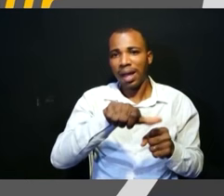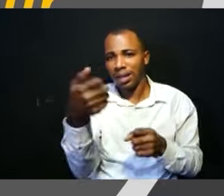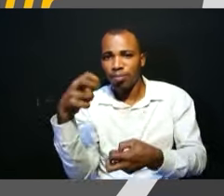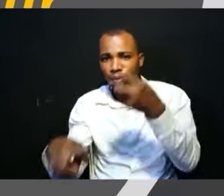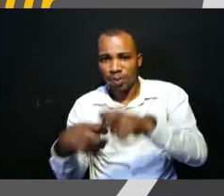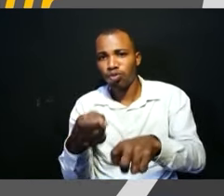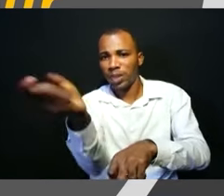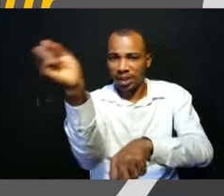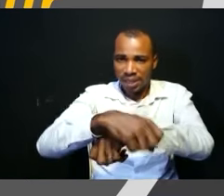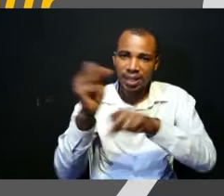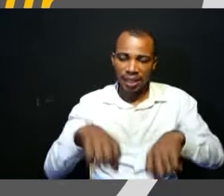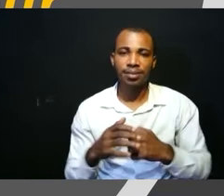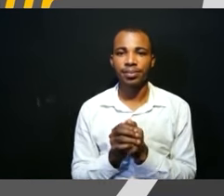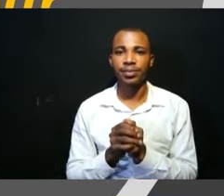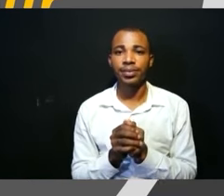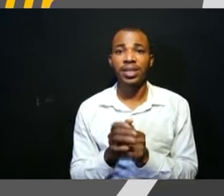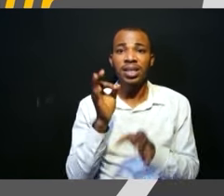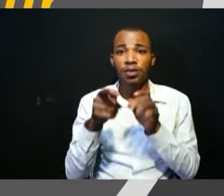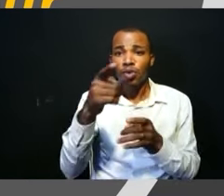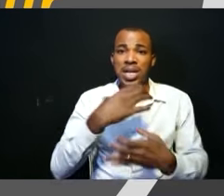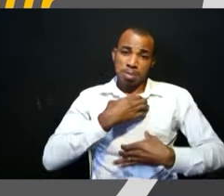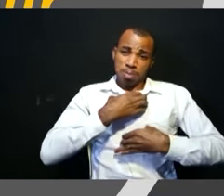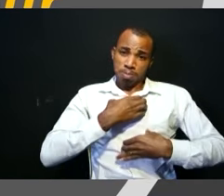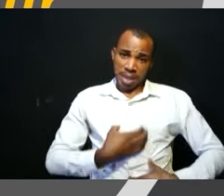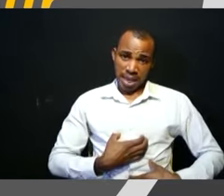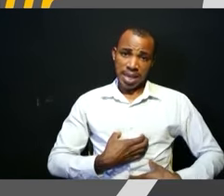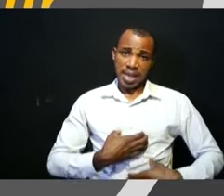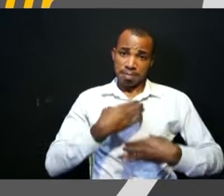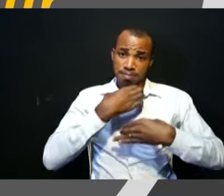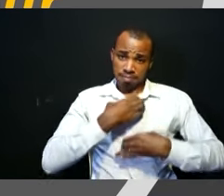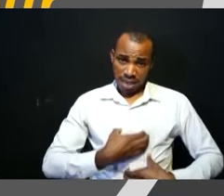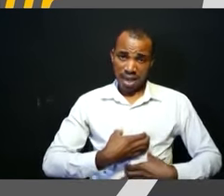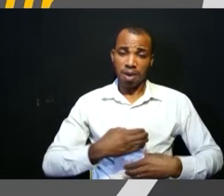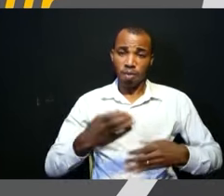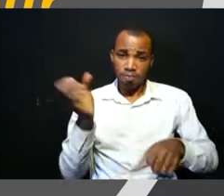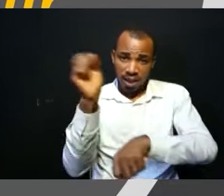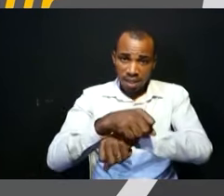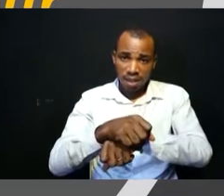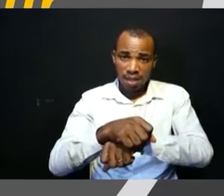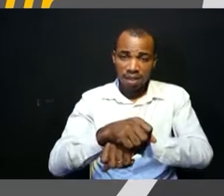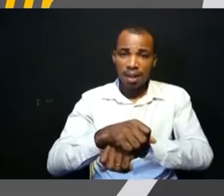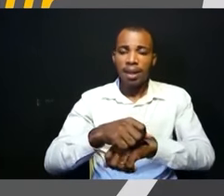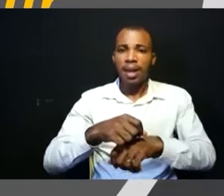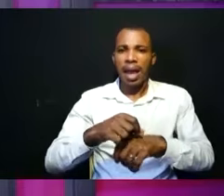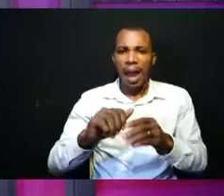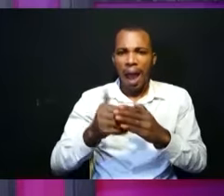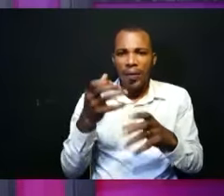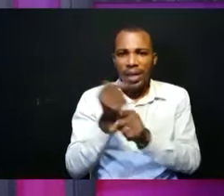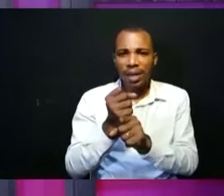circumstances. This willpower comes from the conviction that God is with